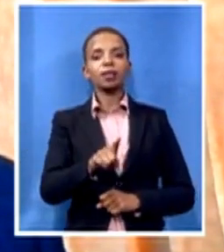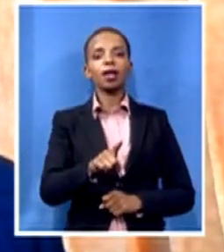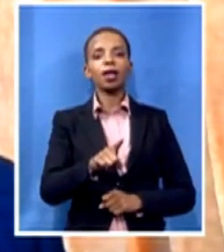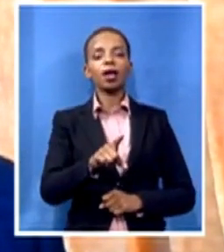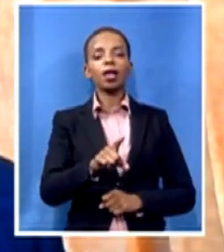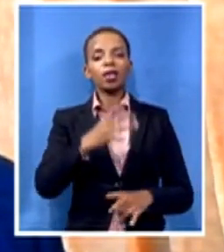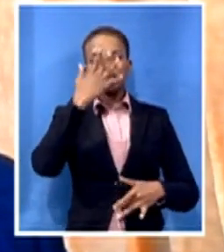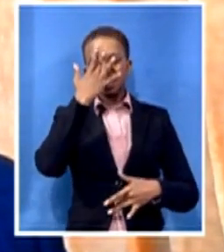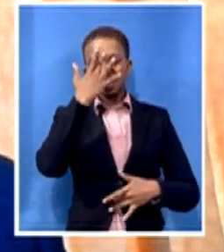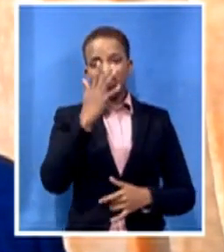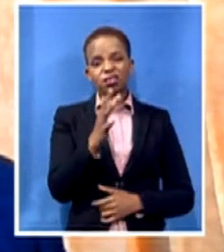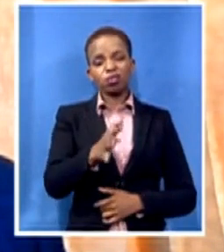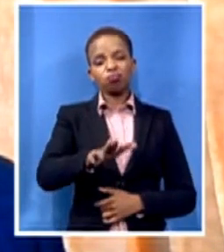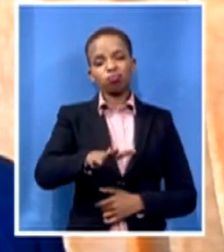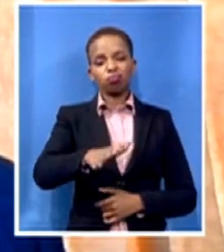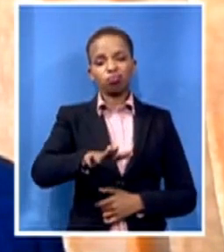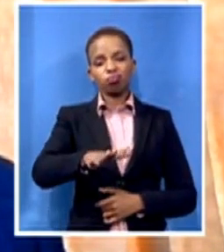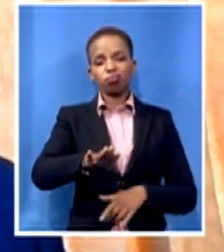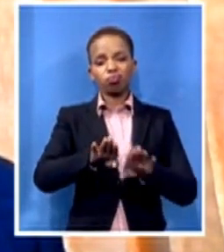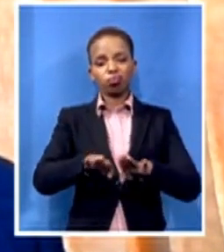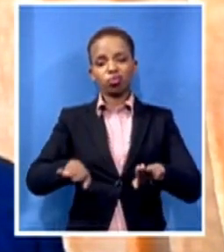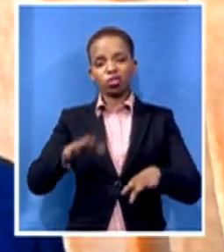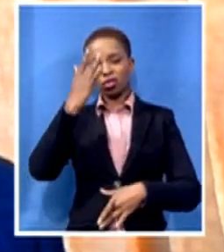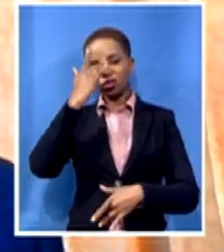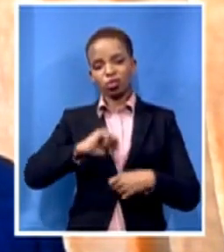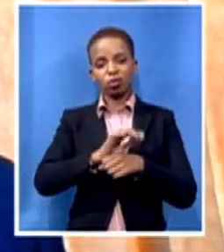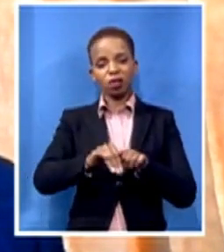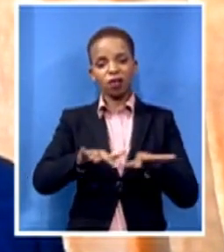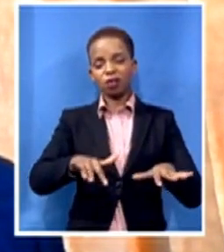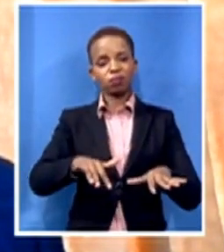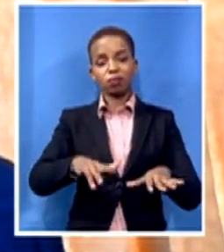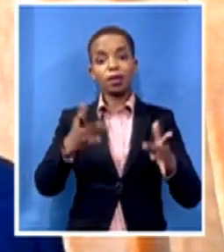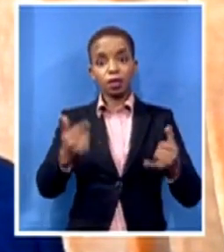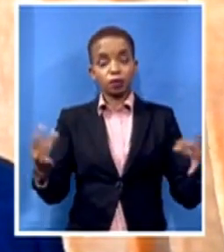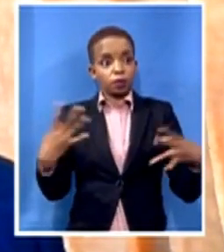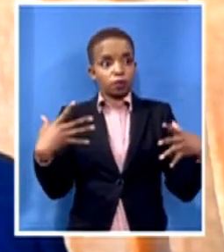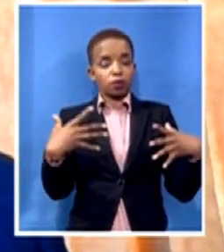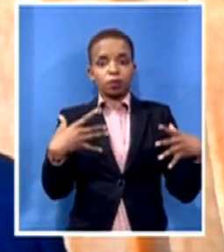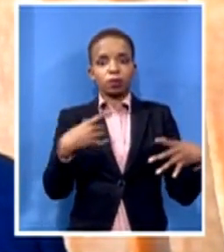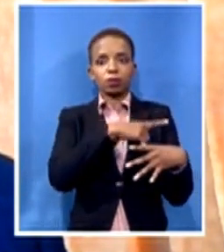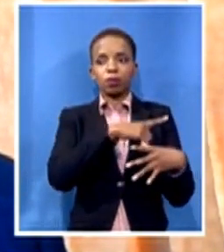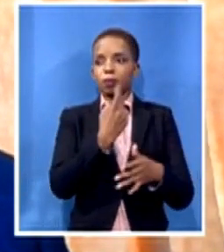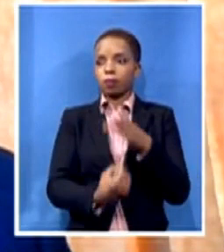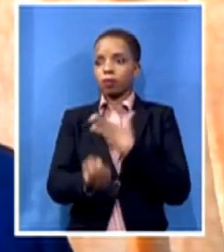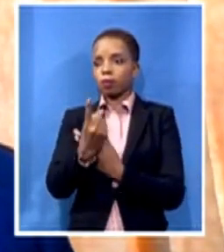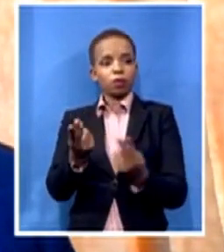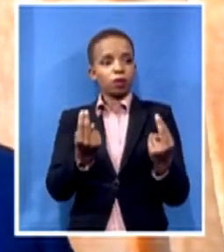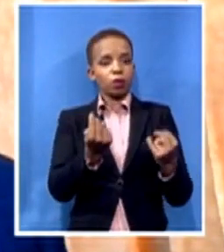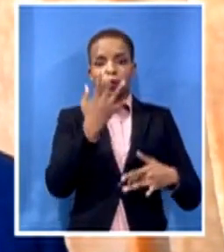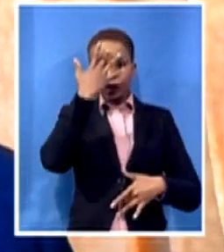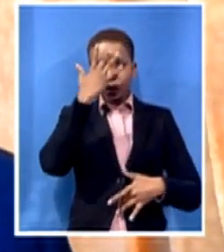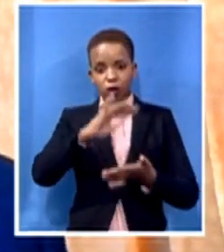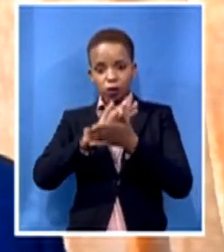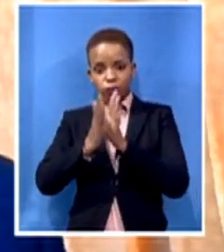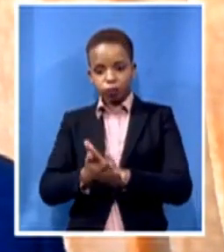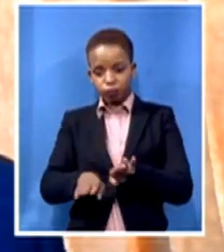now we are surprised as we see these cases emerging in some countries. So what? And